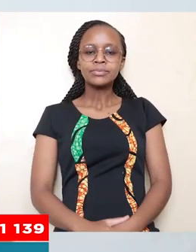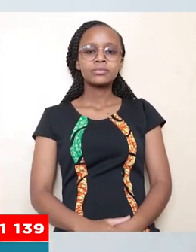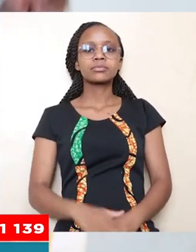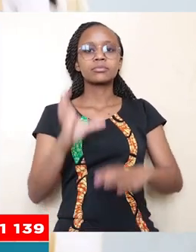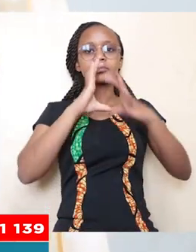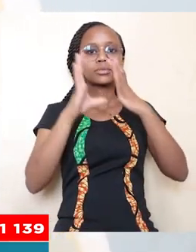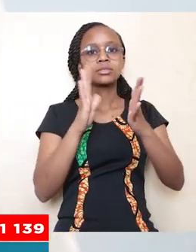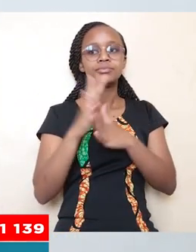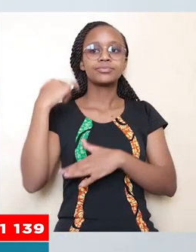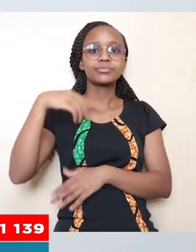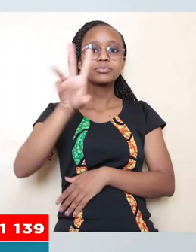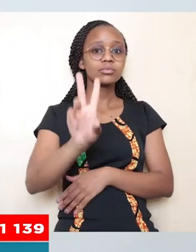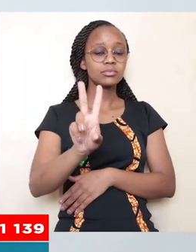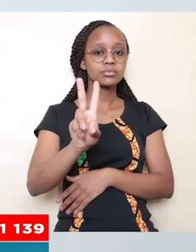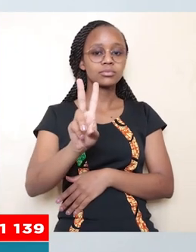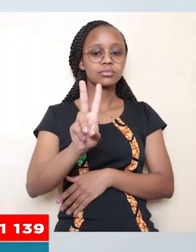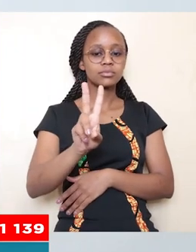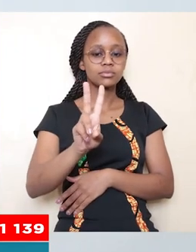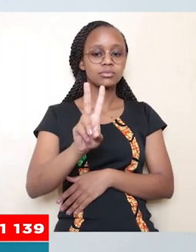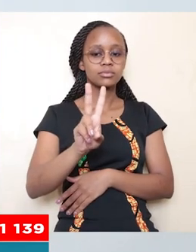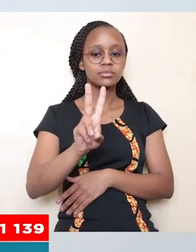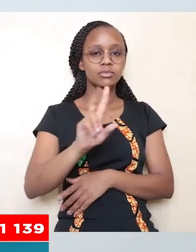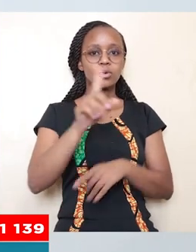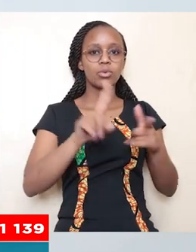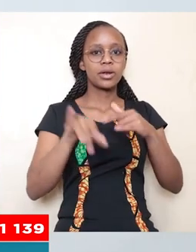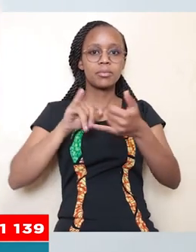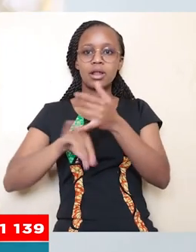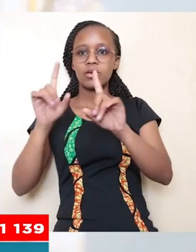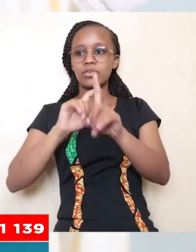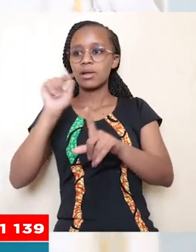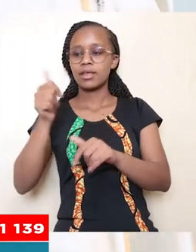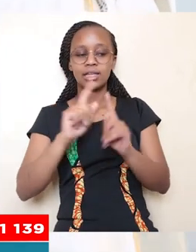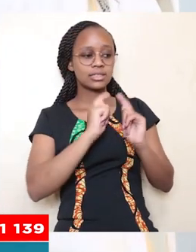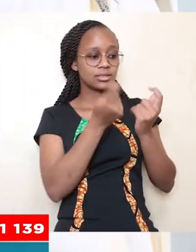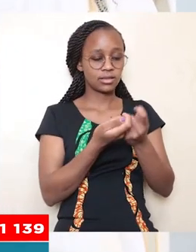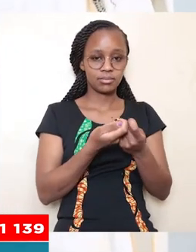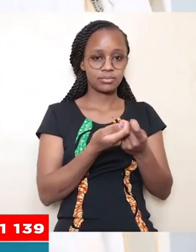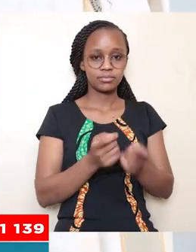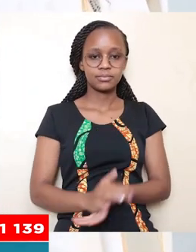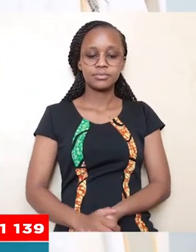communicating? Number two, pre-existing crack is when you marry from another tribe.